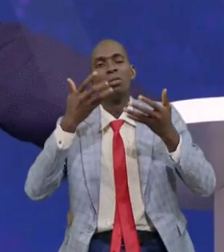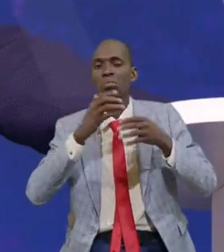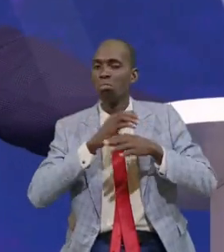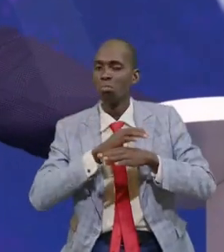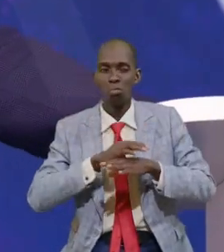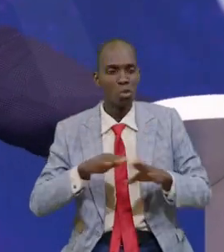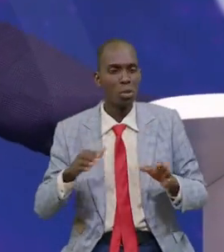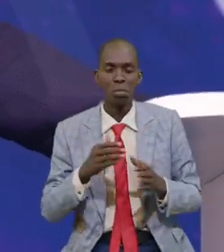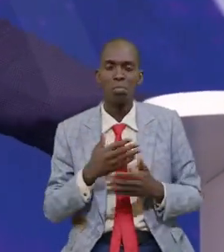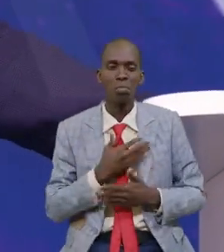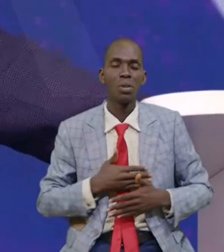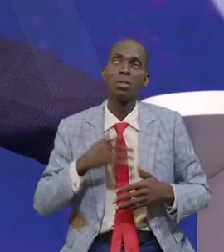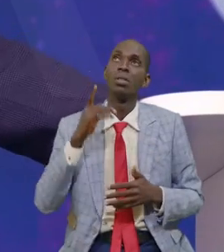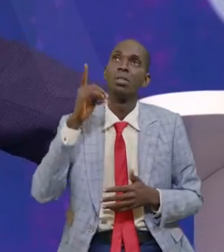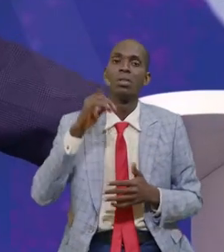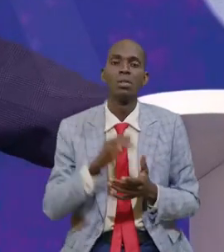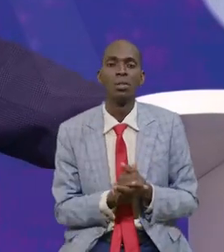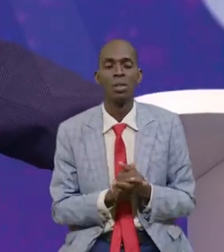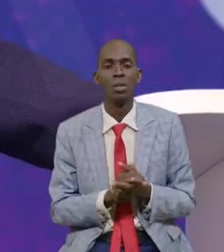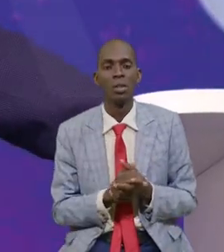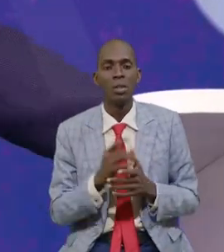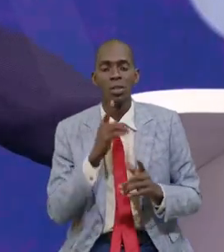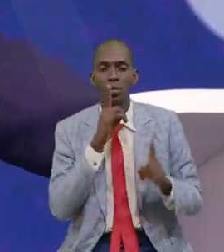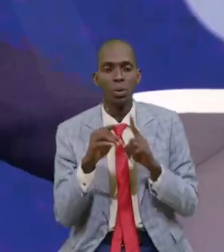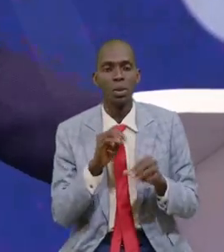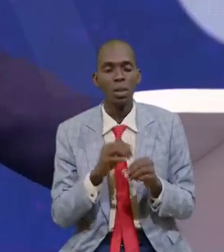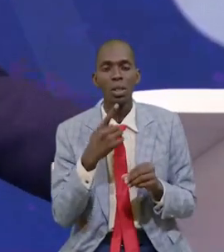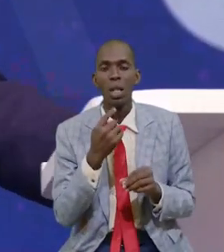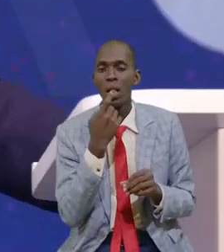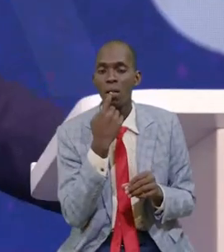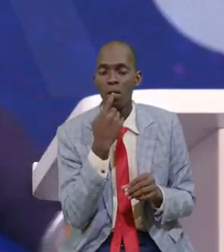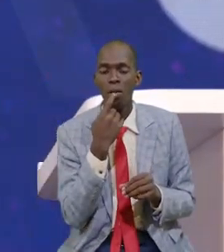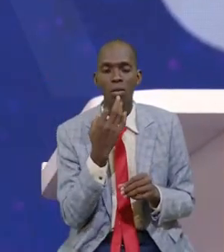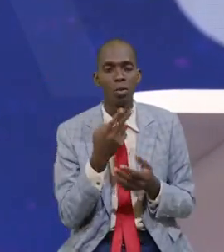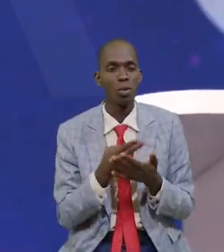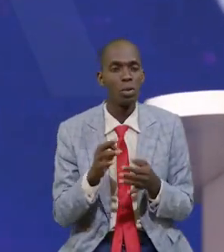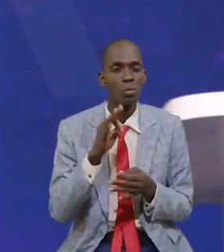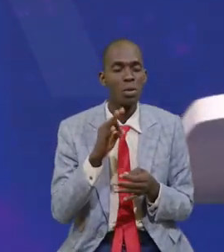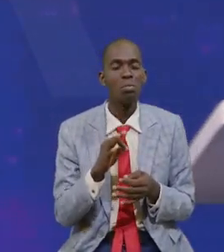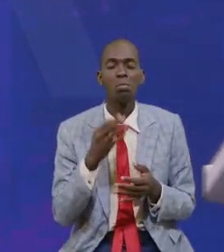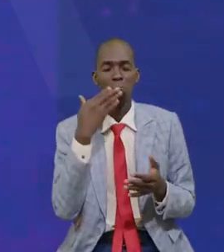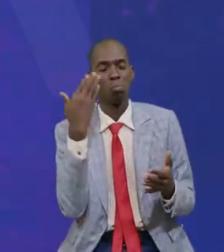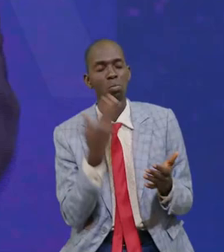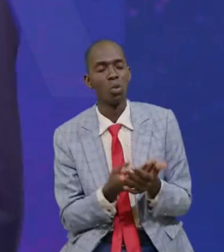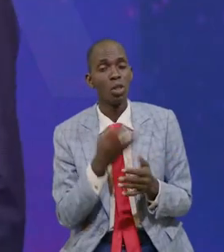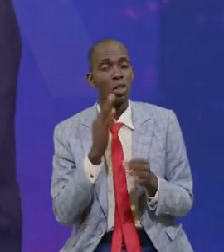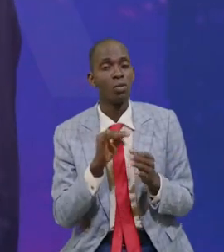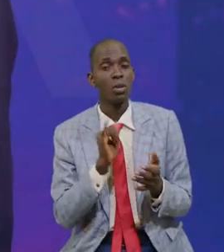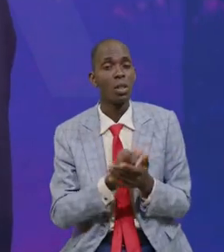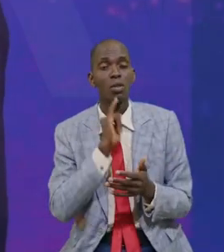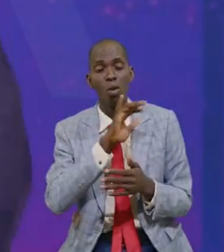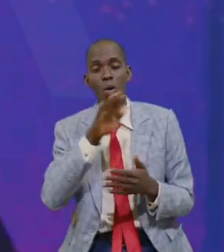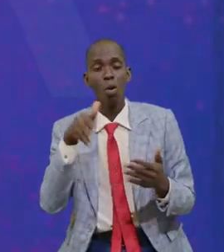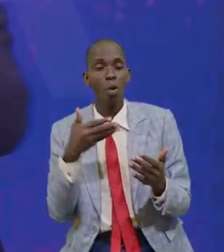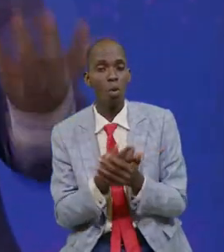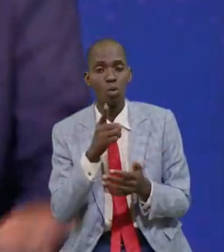please him. Speaking in tongues, good. But if that's all you do, you speak in tongues, you beat your